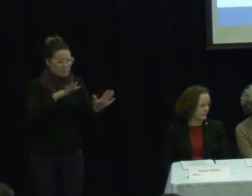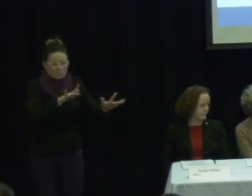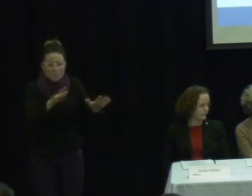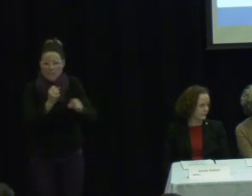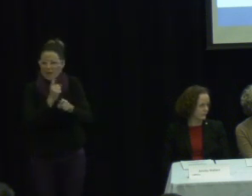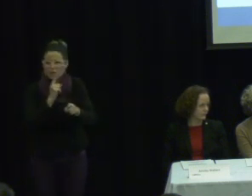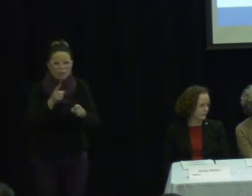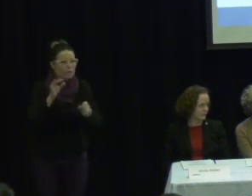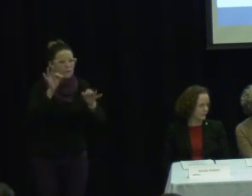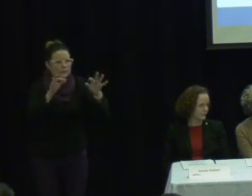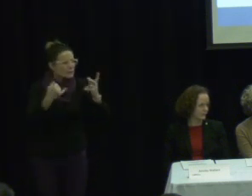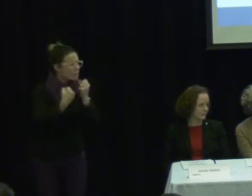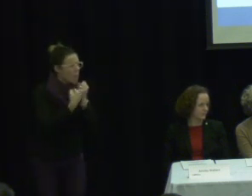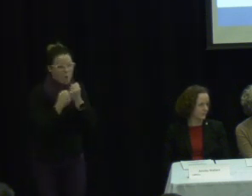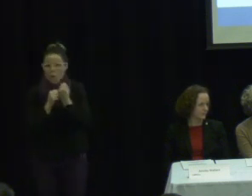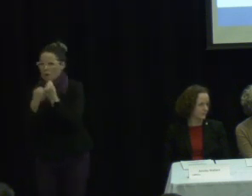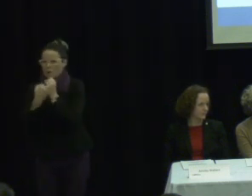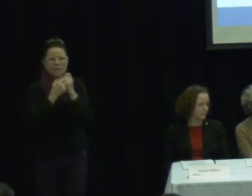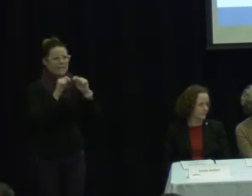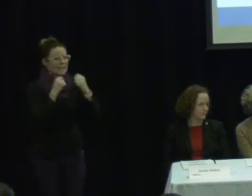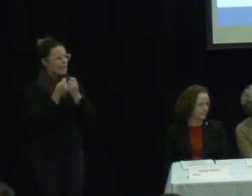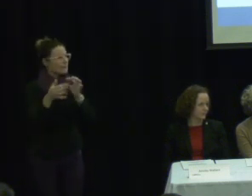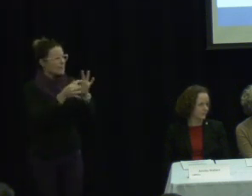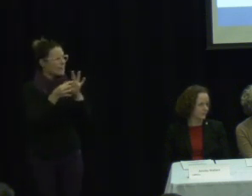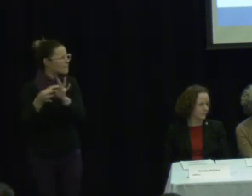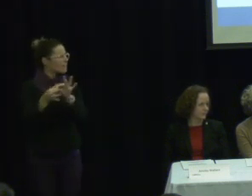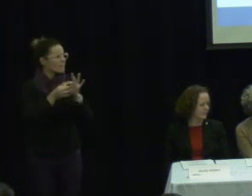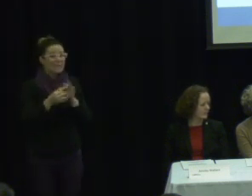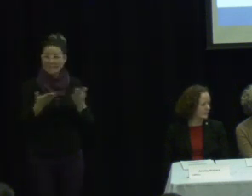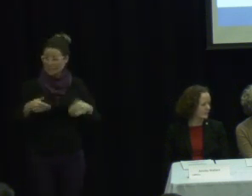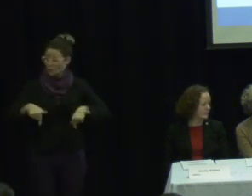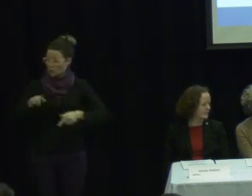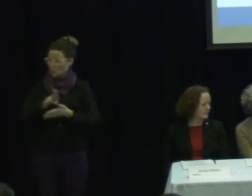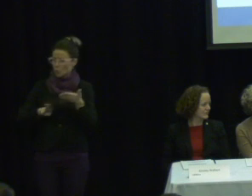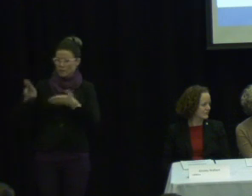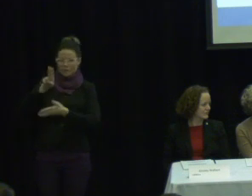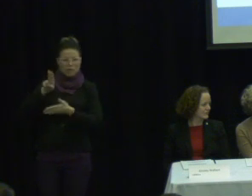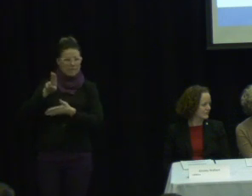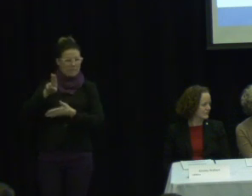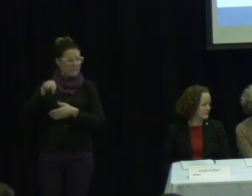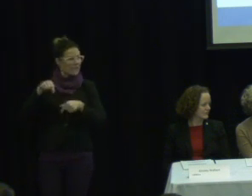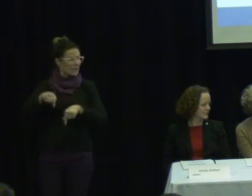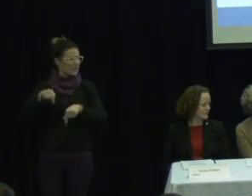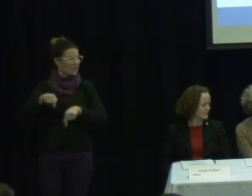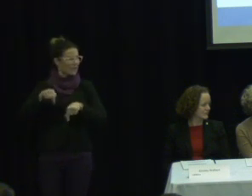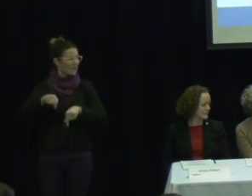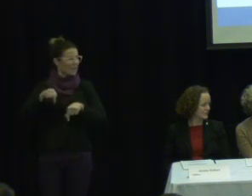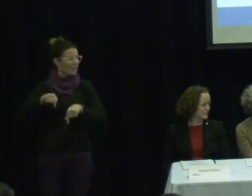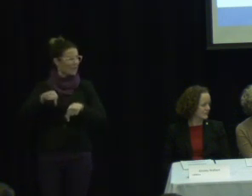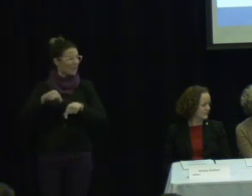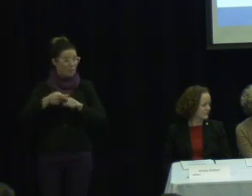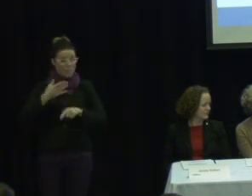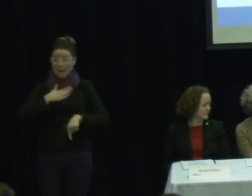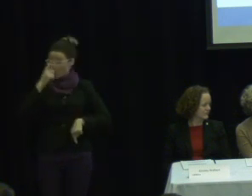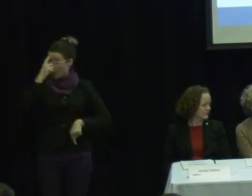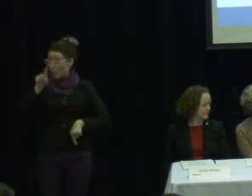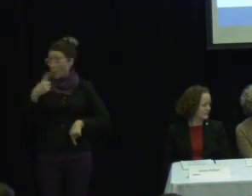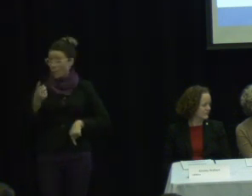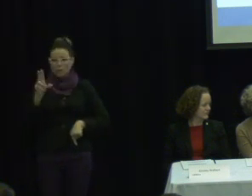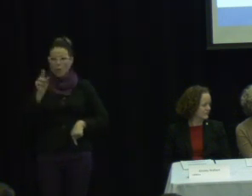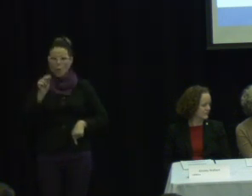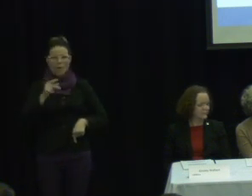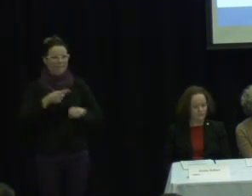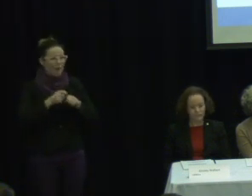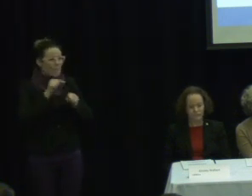right. And it's here in the university. And it's not something that comes out of my brain, it's something that comes out of our collective brain. And it's been a